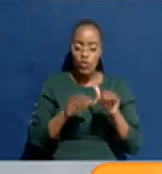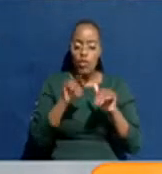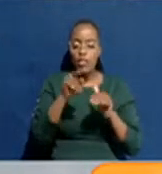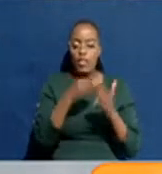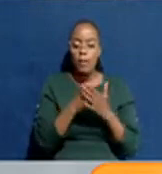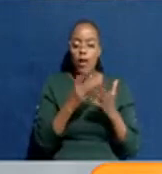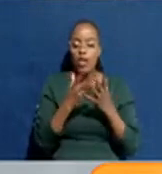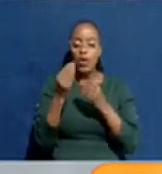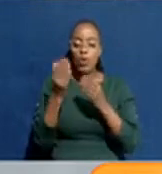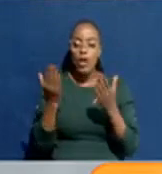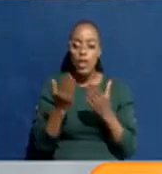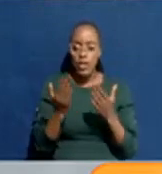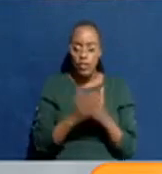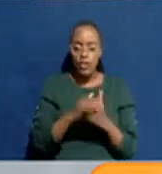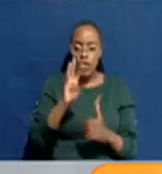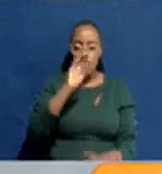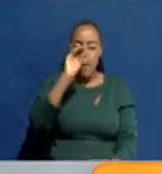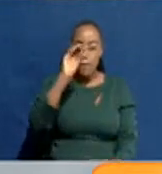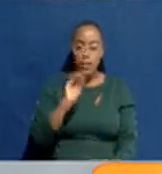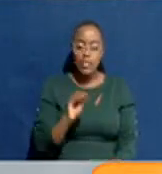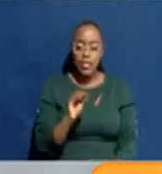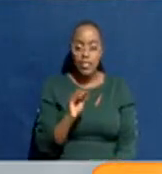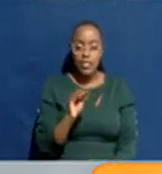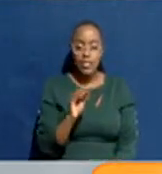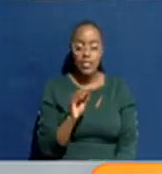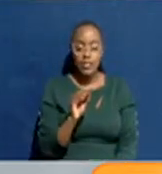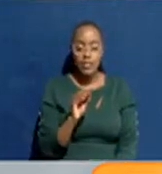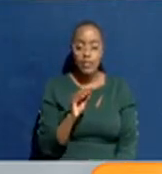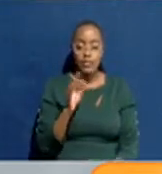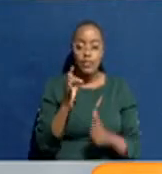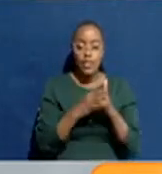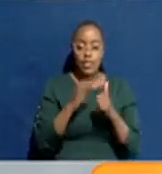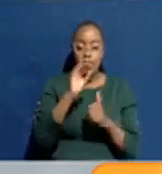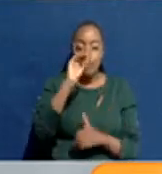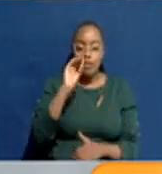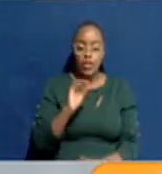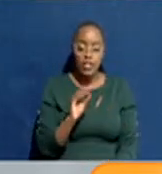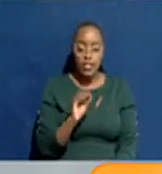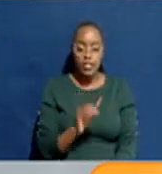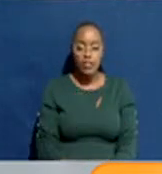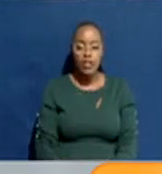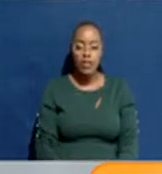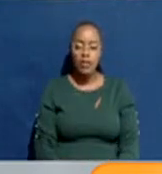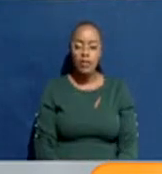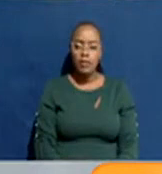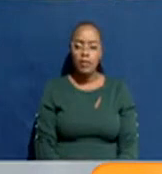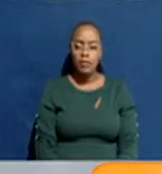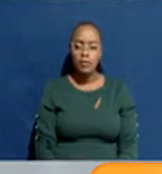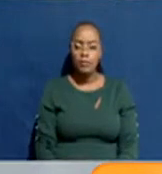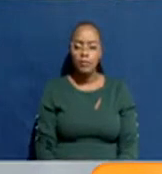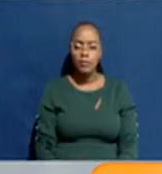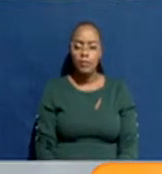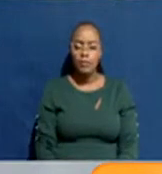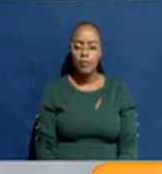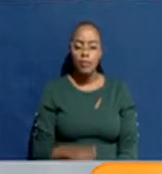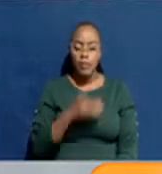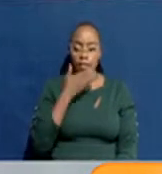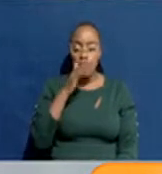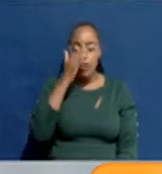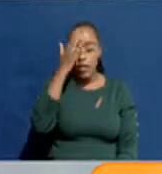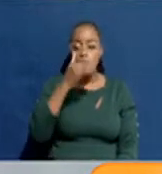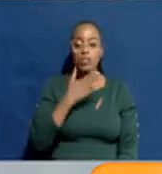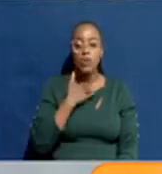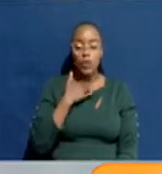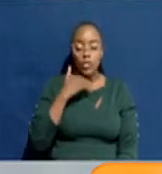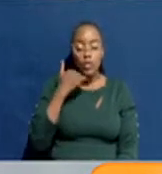it going? It's still 4% of the budget, not the 8% it should be. Health is 6% instead of the 15%. Because I want to